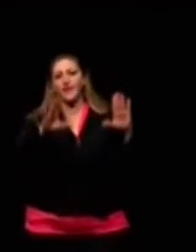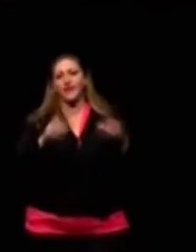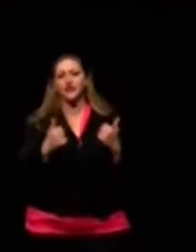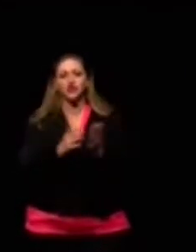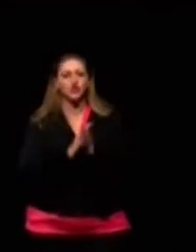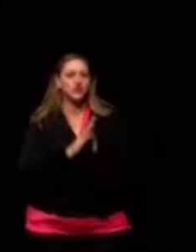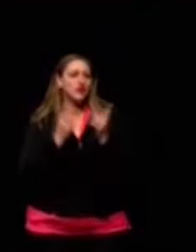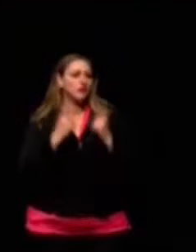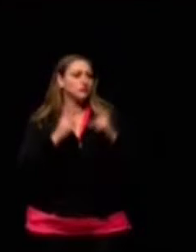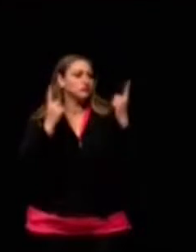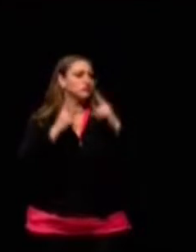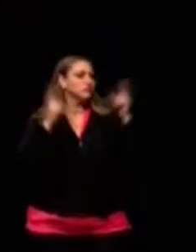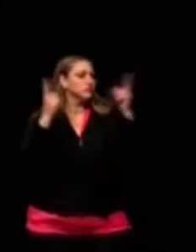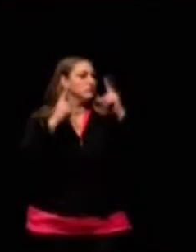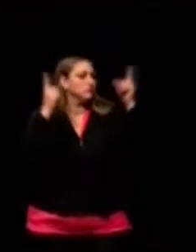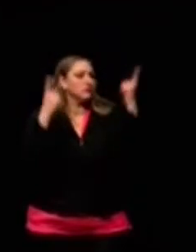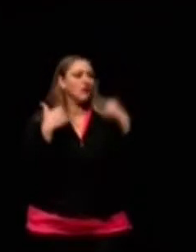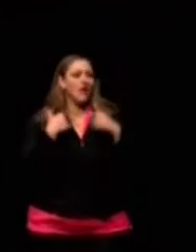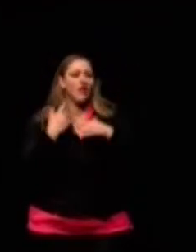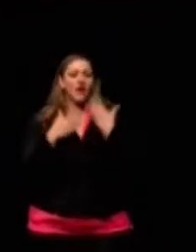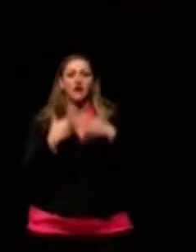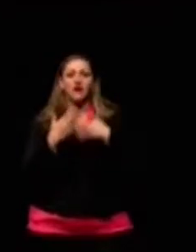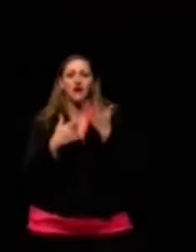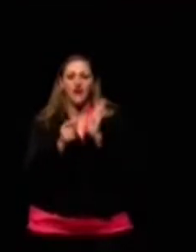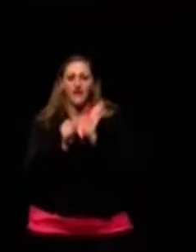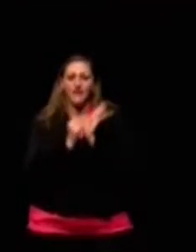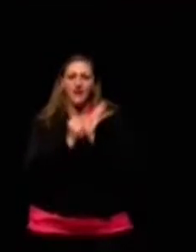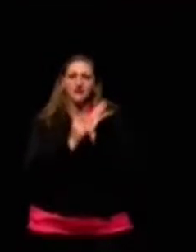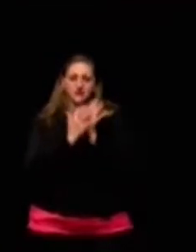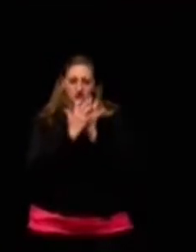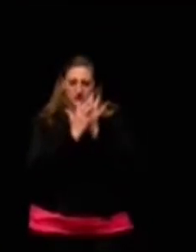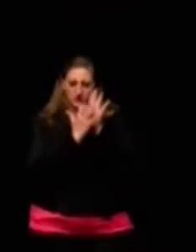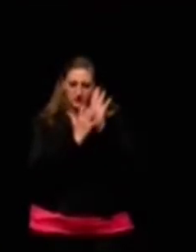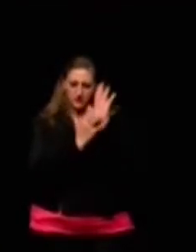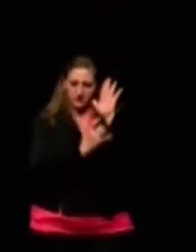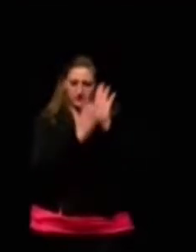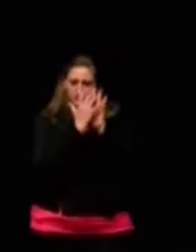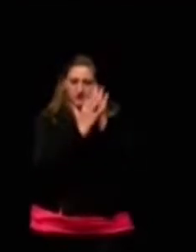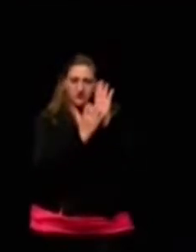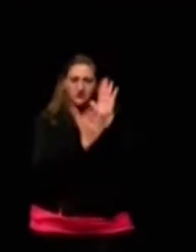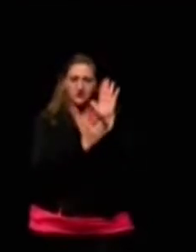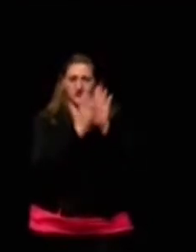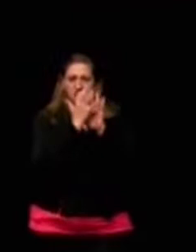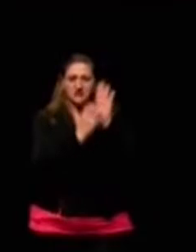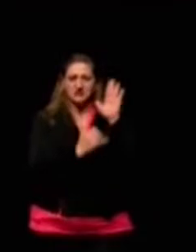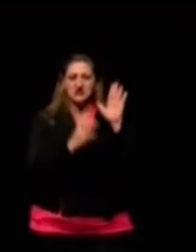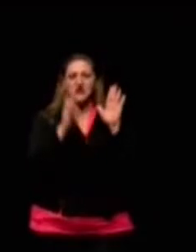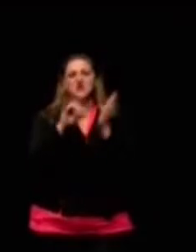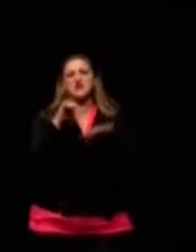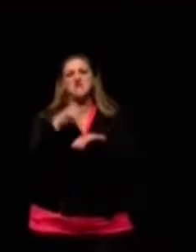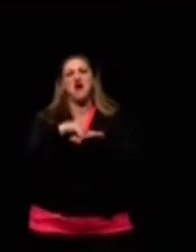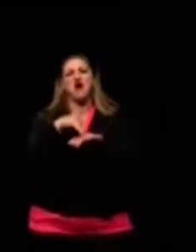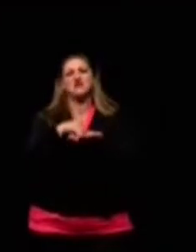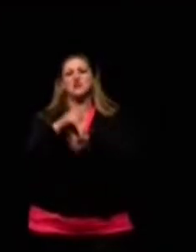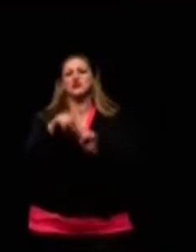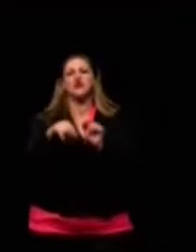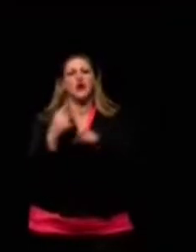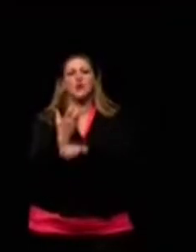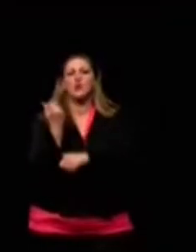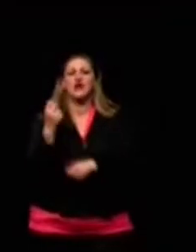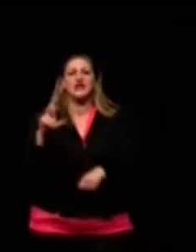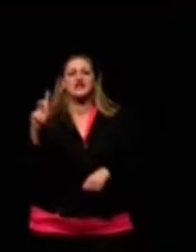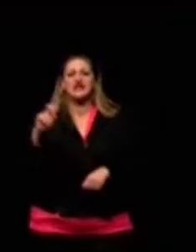so accomplished, and then they went on for pages talking about that it was impossible for her to win as a